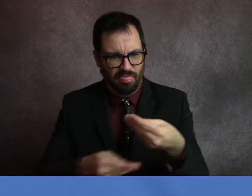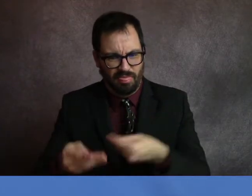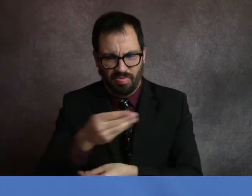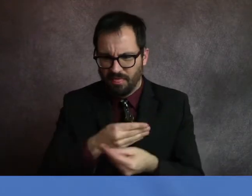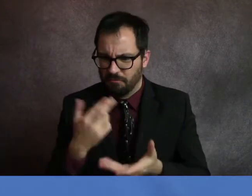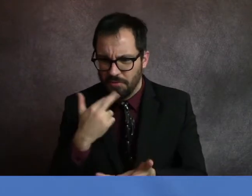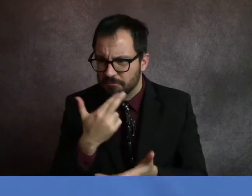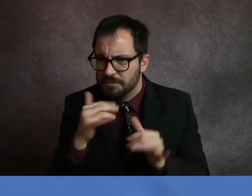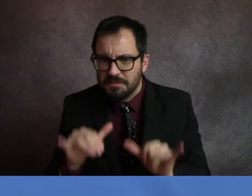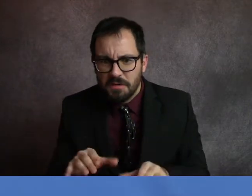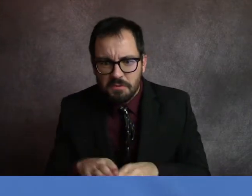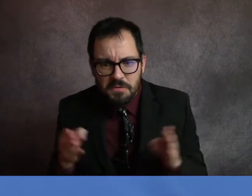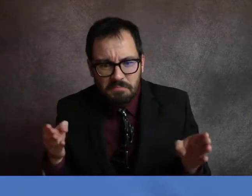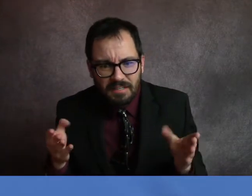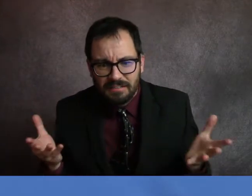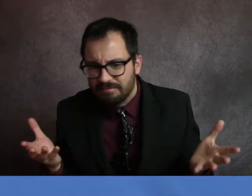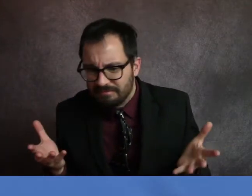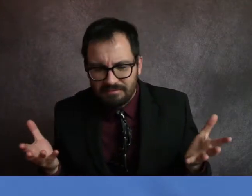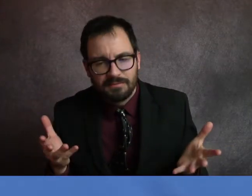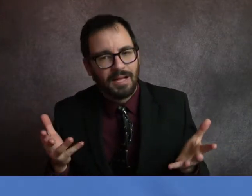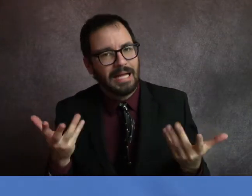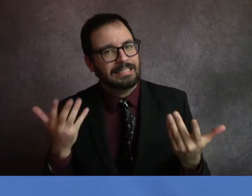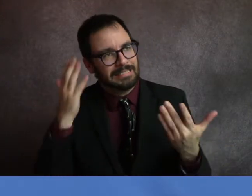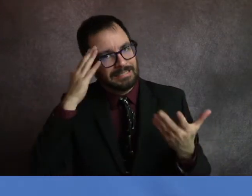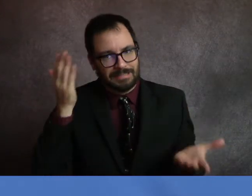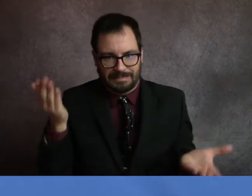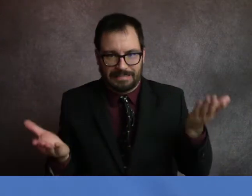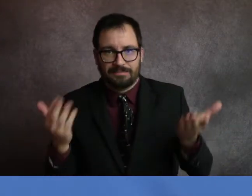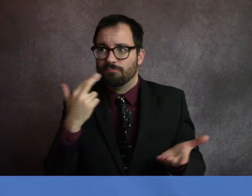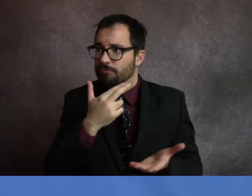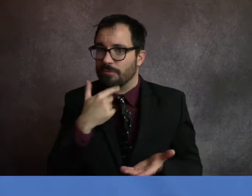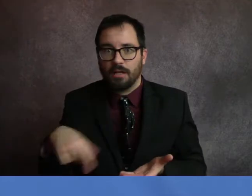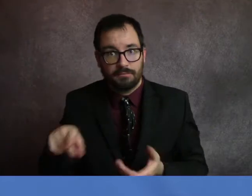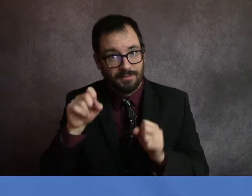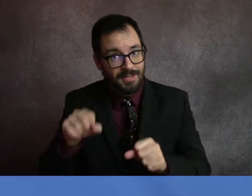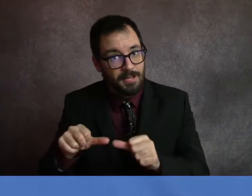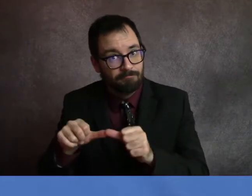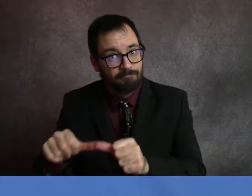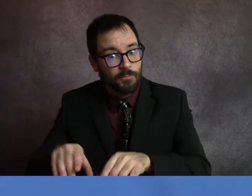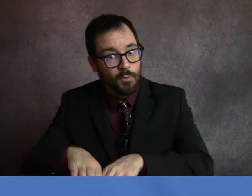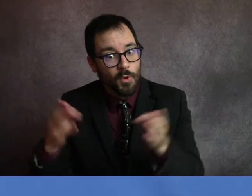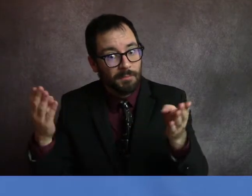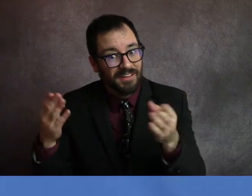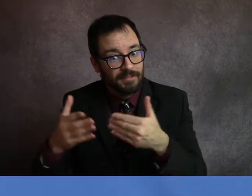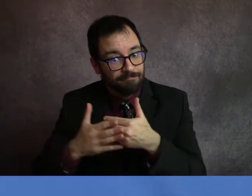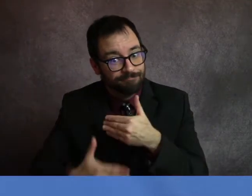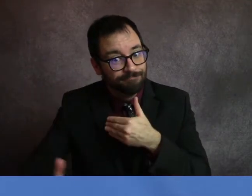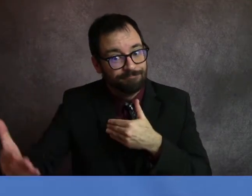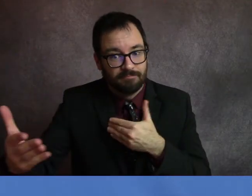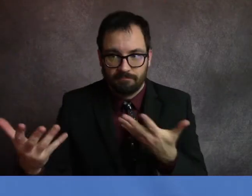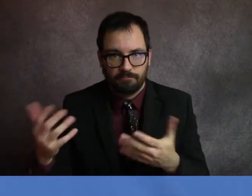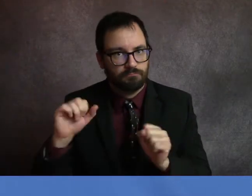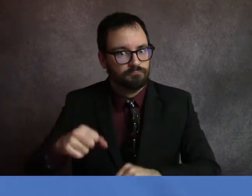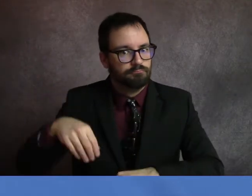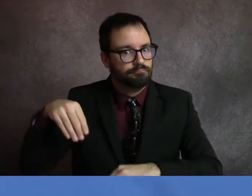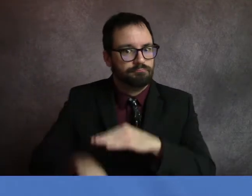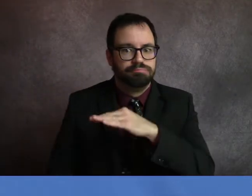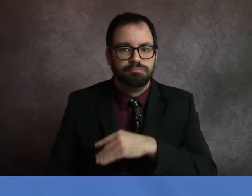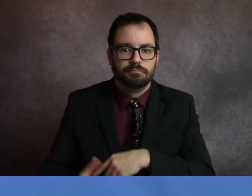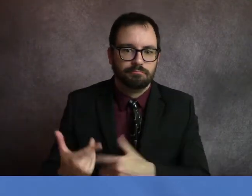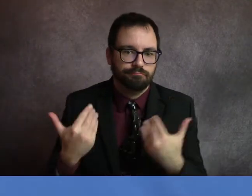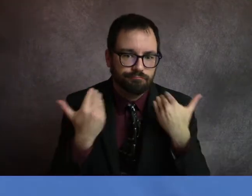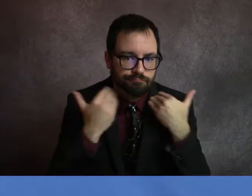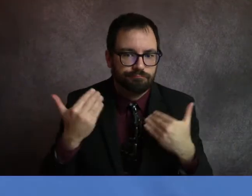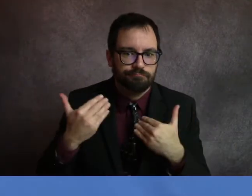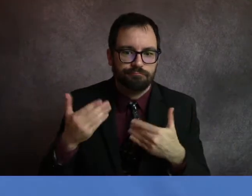closure during these restrictions. I hear both of the concerns, and we're responding to both of the concerns. Our approach is to follow the Phase 2 guidance